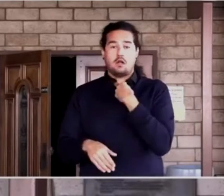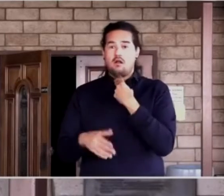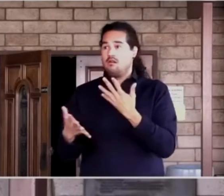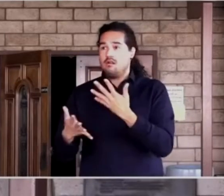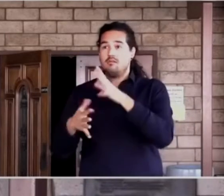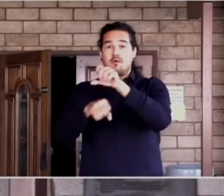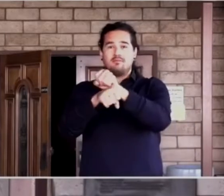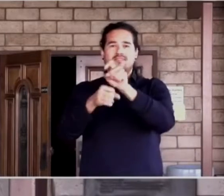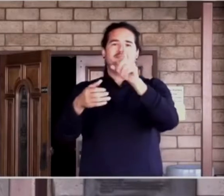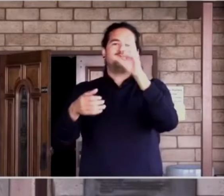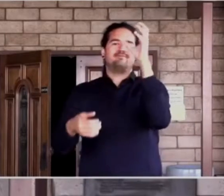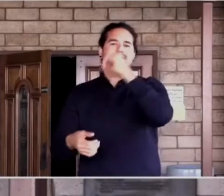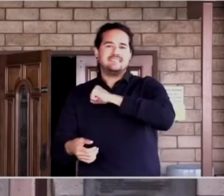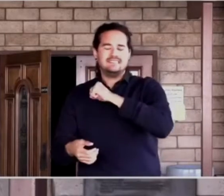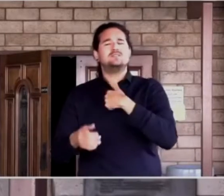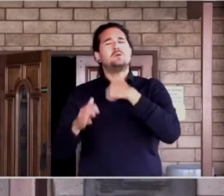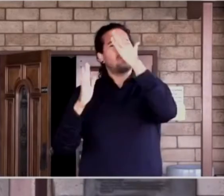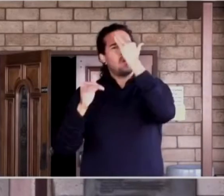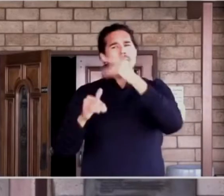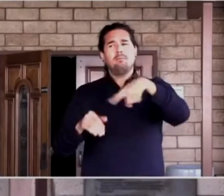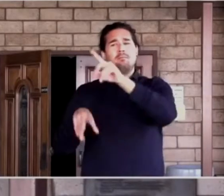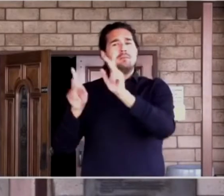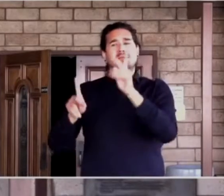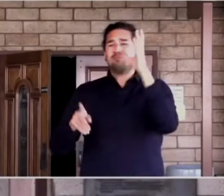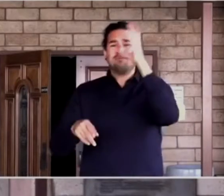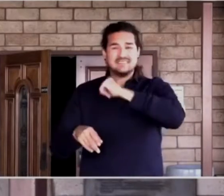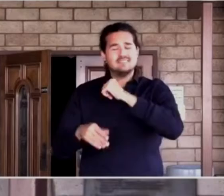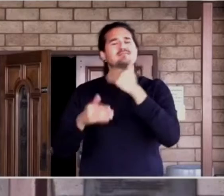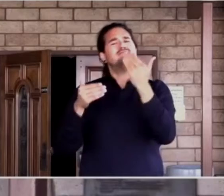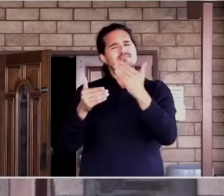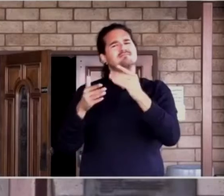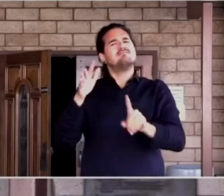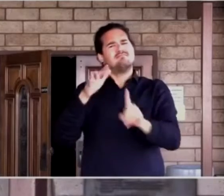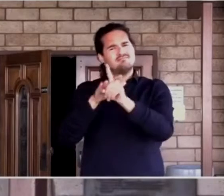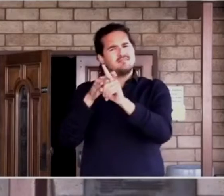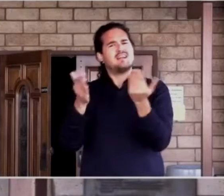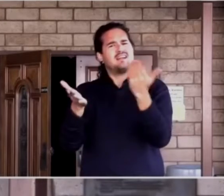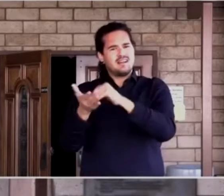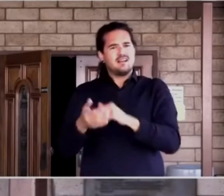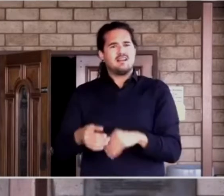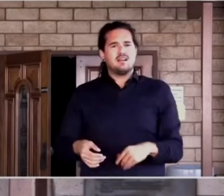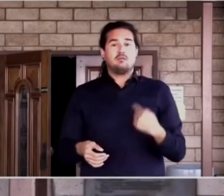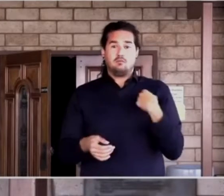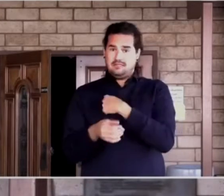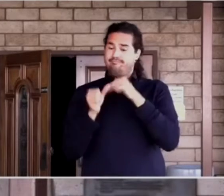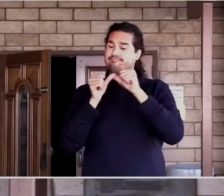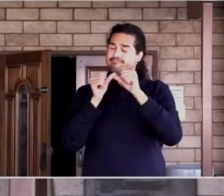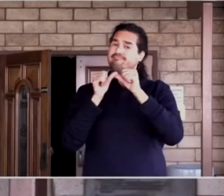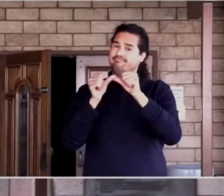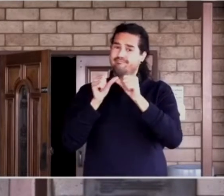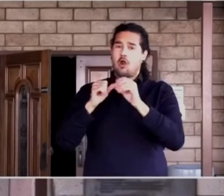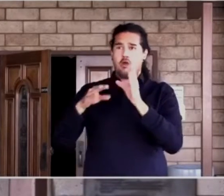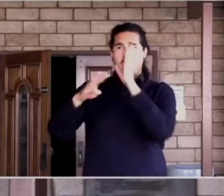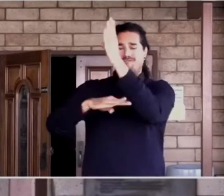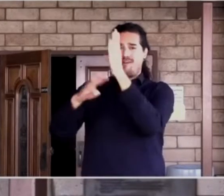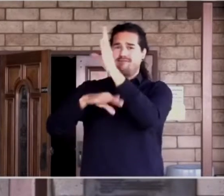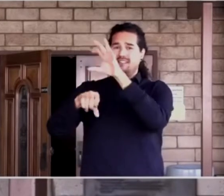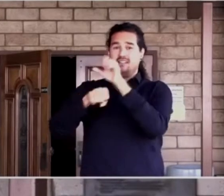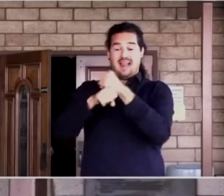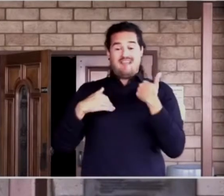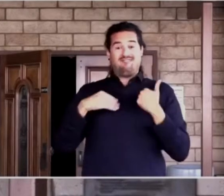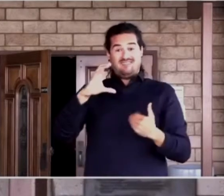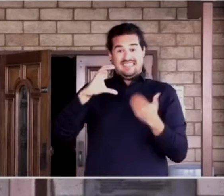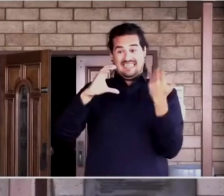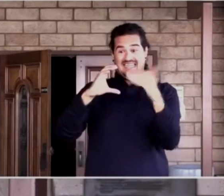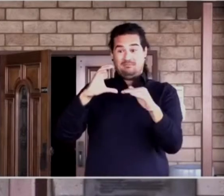continue overbooking. Those doses do not go to waste. We continue ensuring that our doses are utilized each day. Turnout,